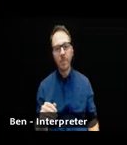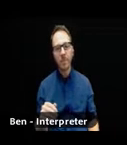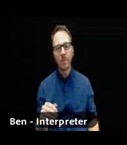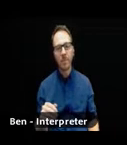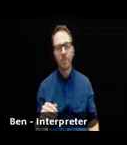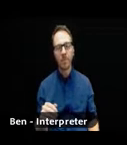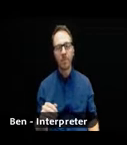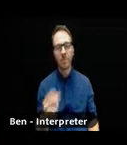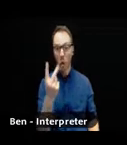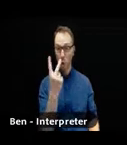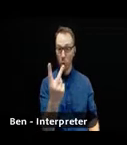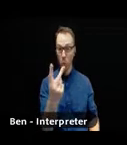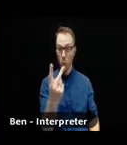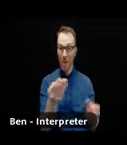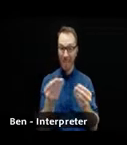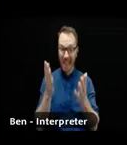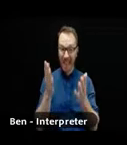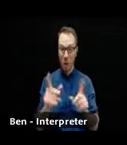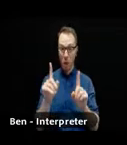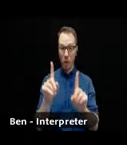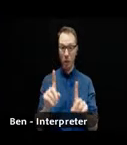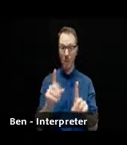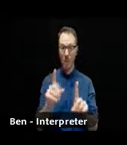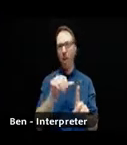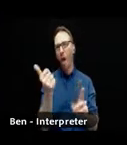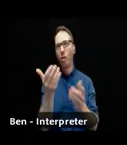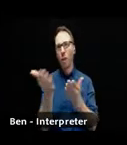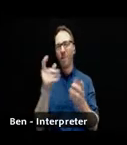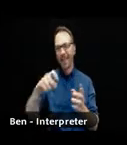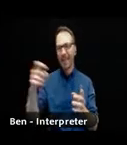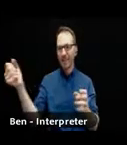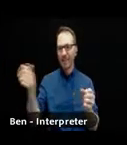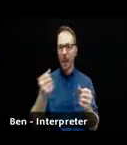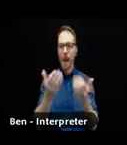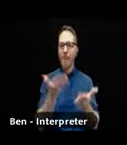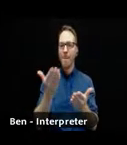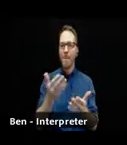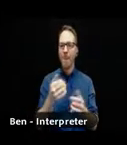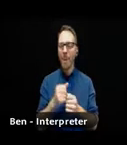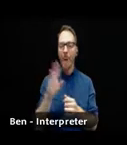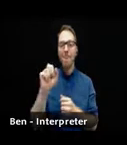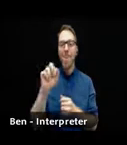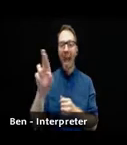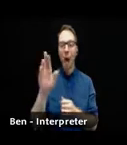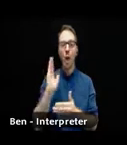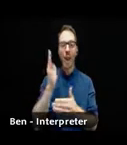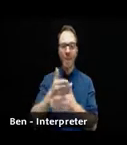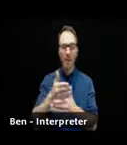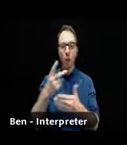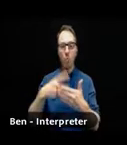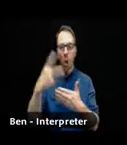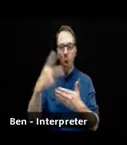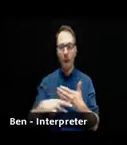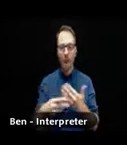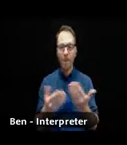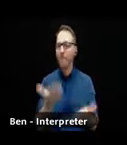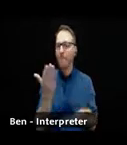two facilitators, and then whatever other services are needed. You know, maybe it's a batterer's intervention program up front. Maybe